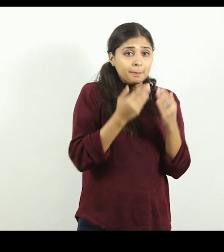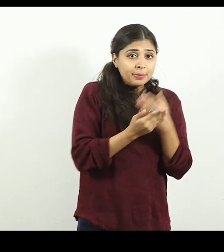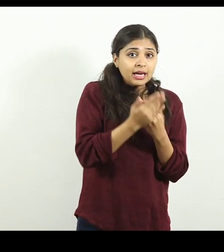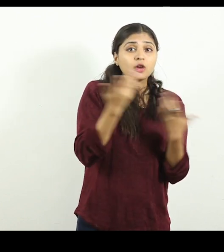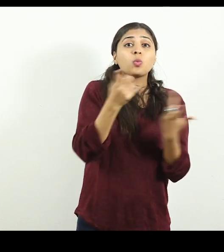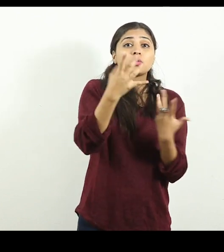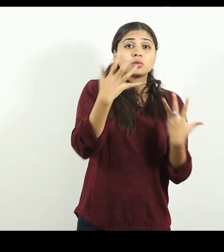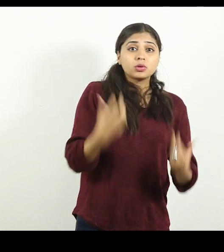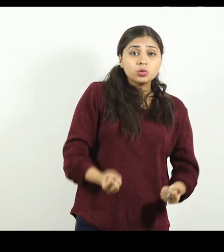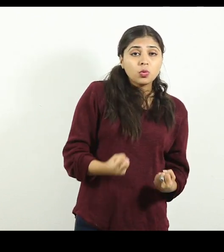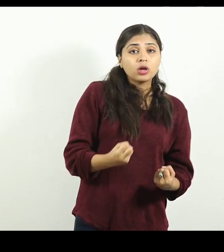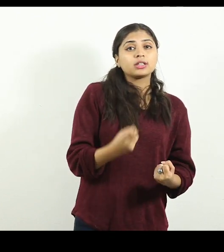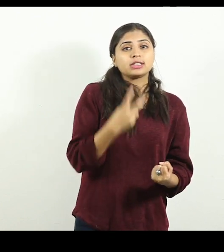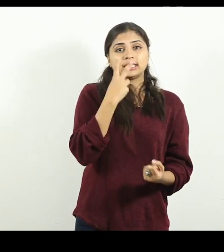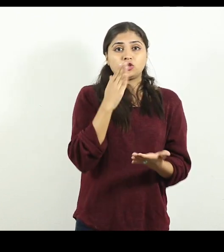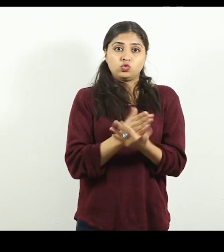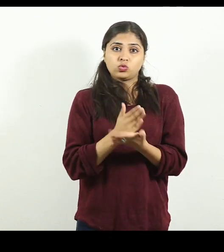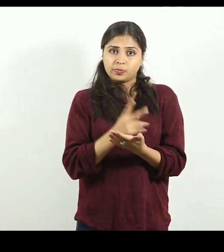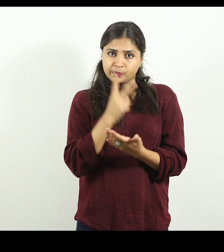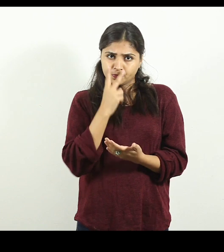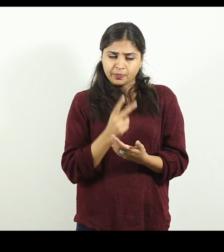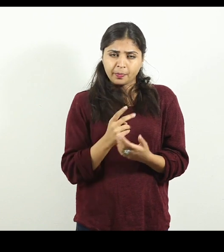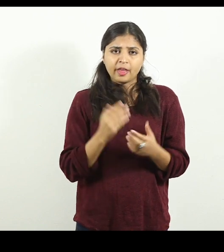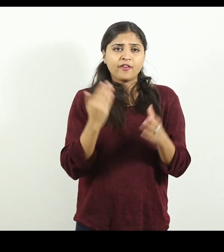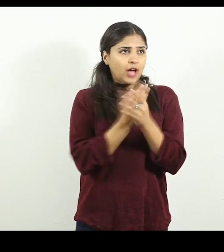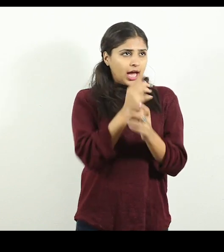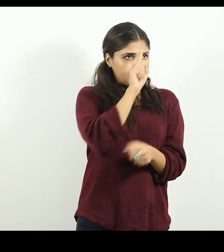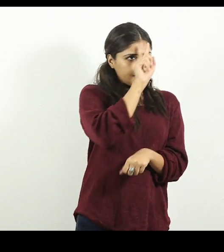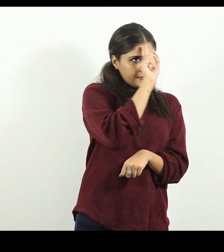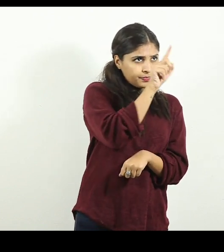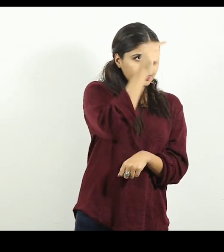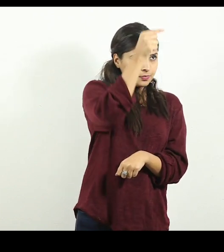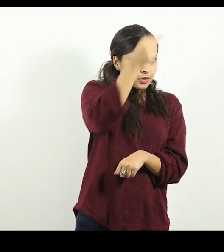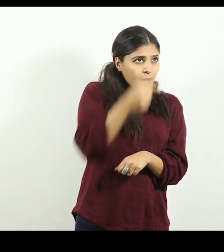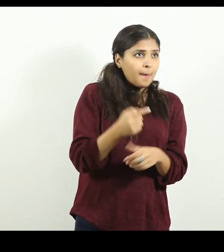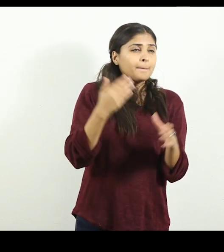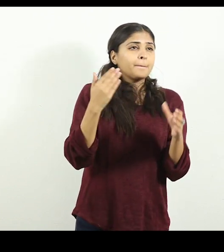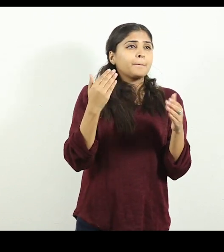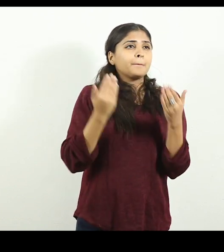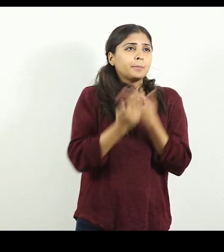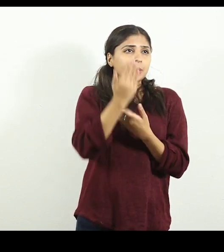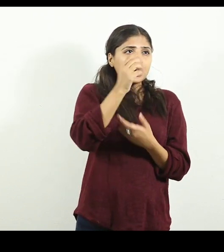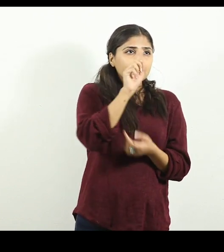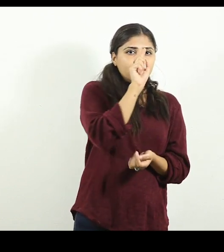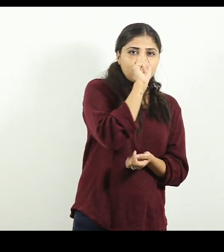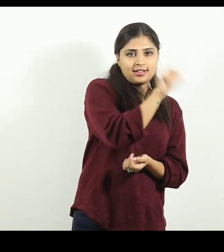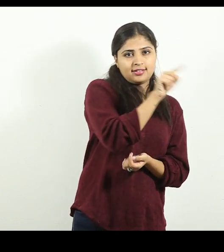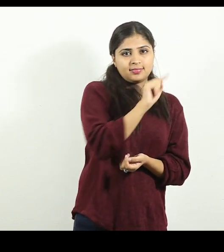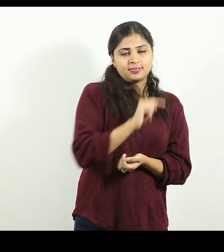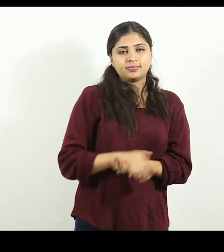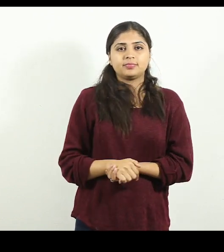tab. Click the Print command to print a document.